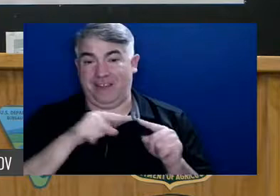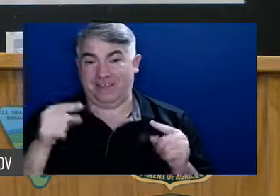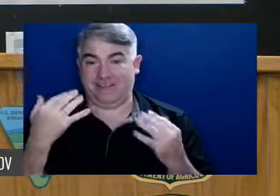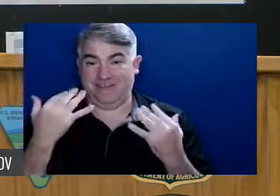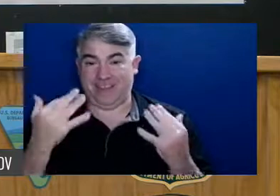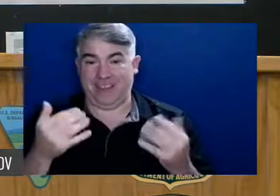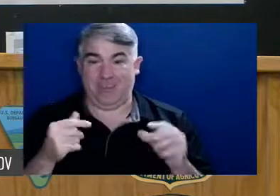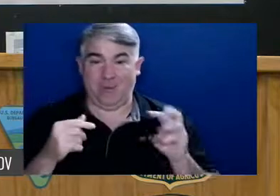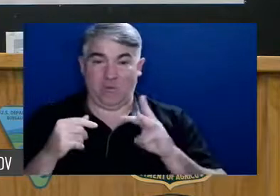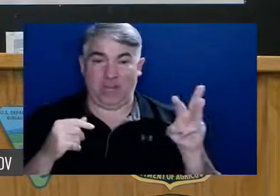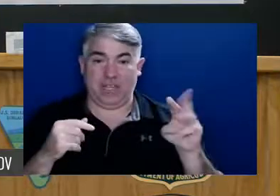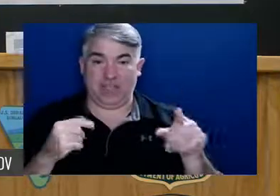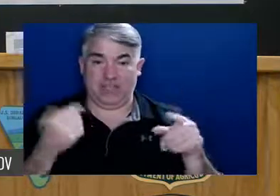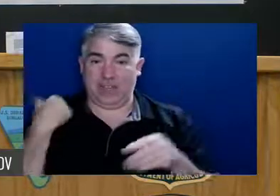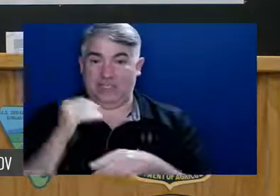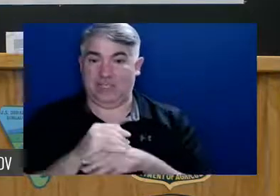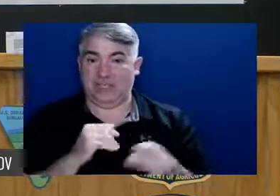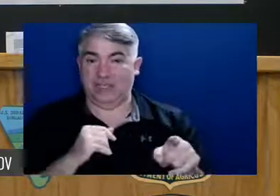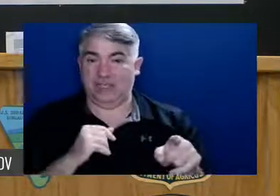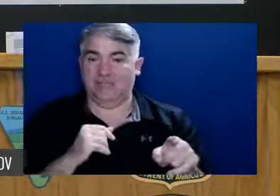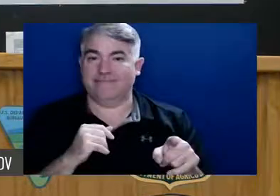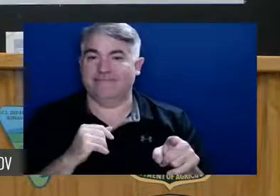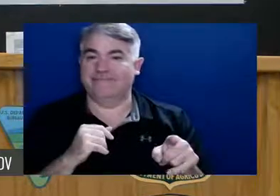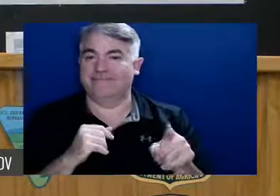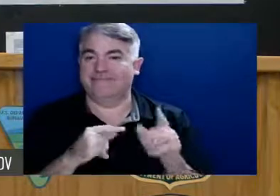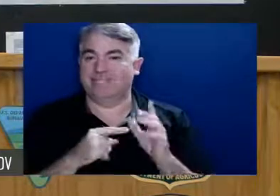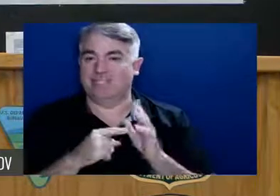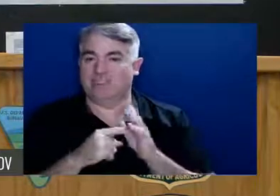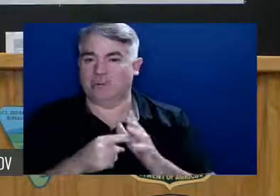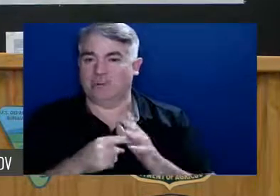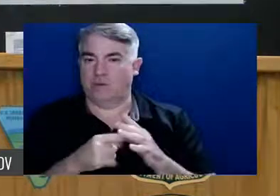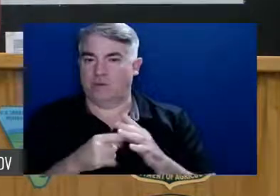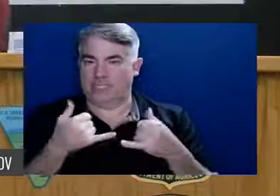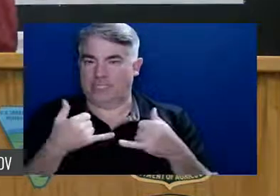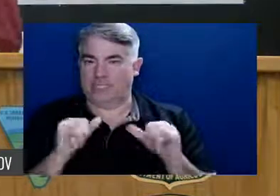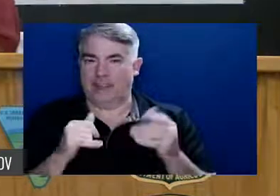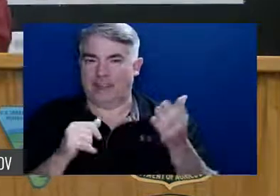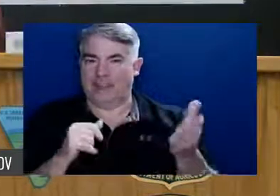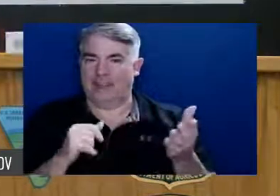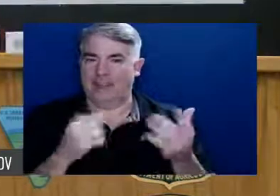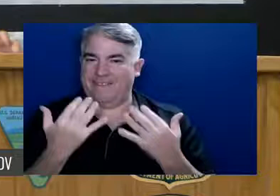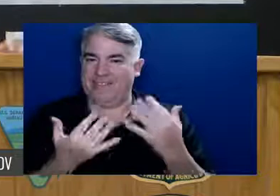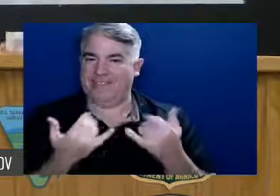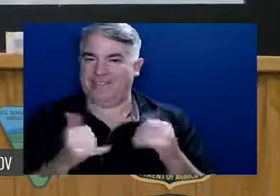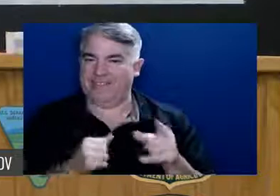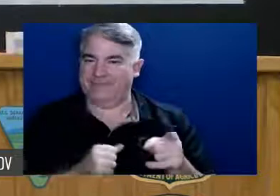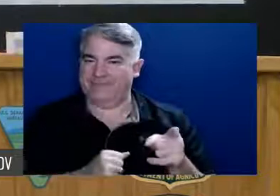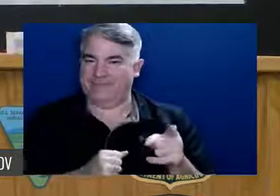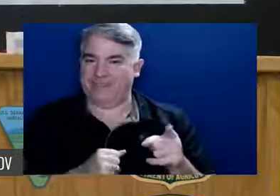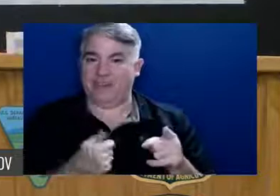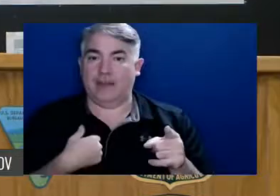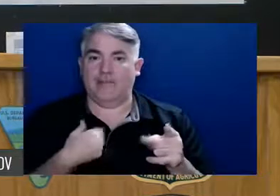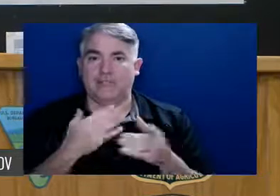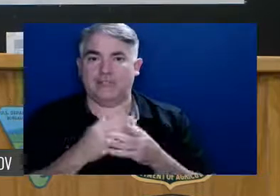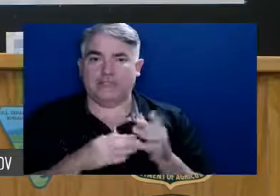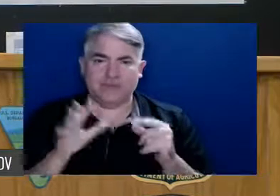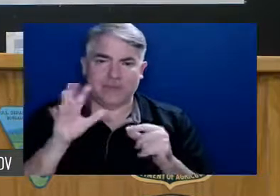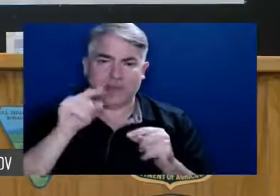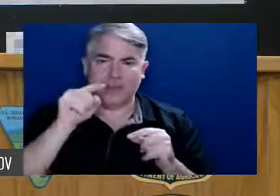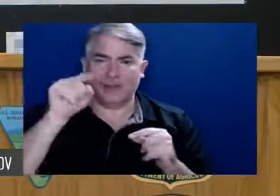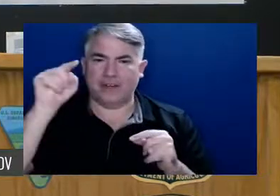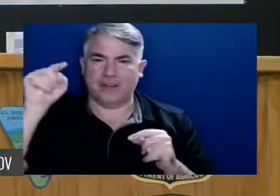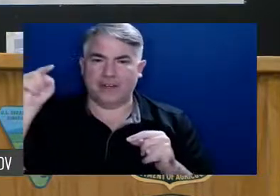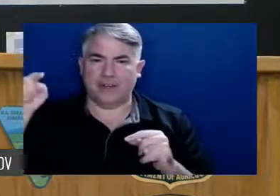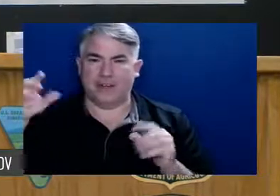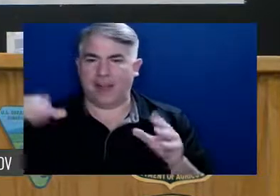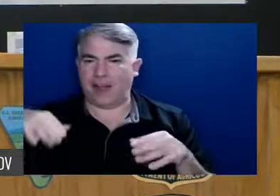what kind of potential is still out there in the event that we have still other uncontained areas on both zones that they get